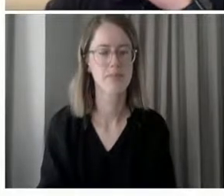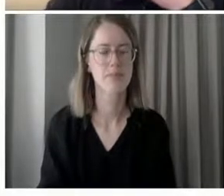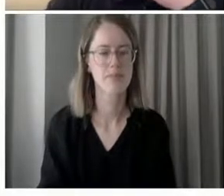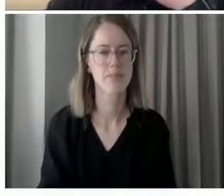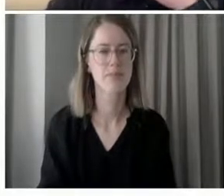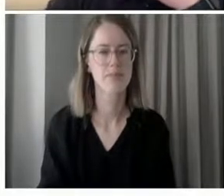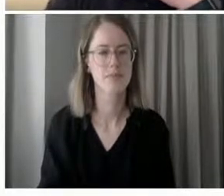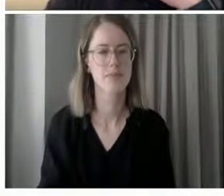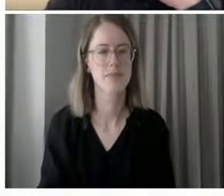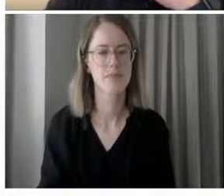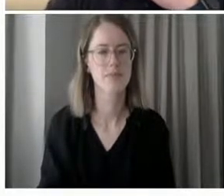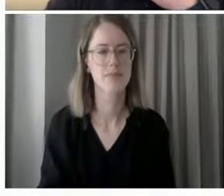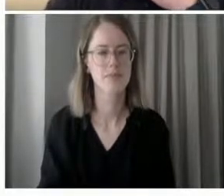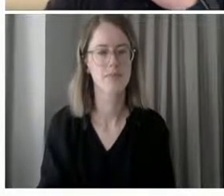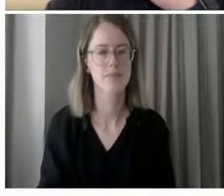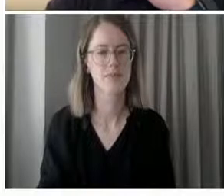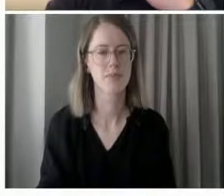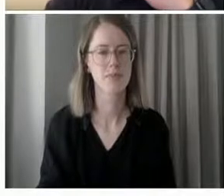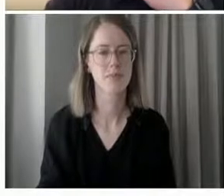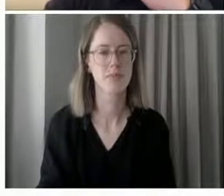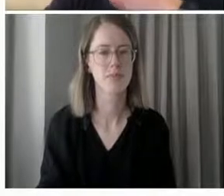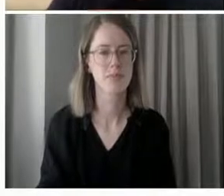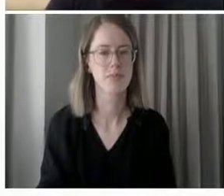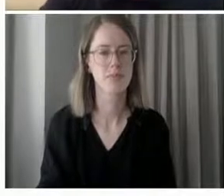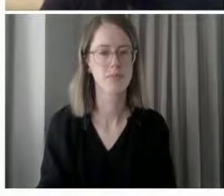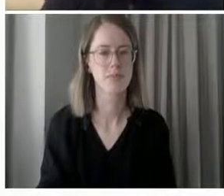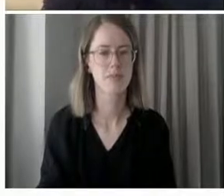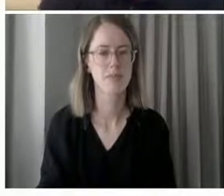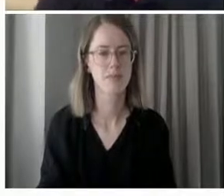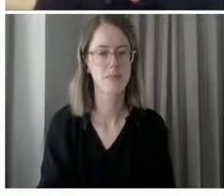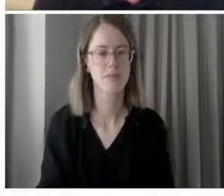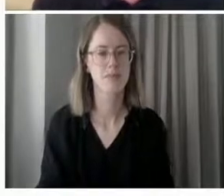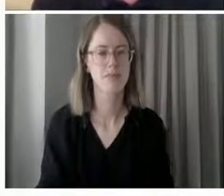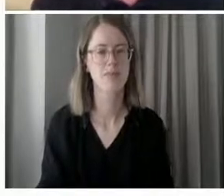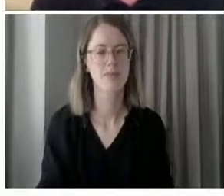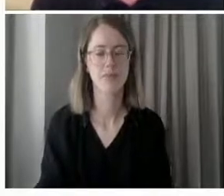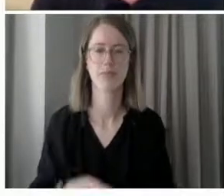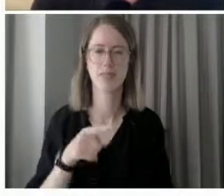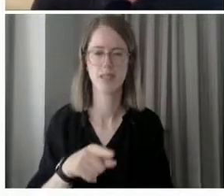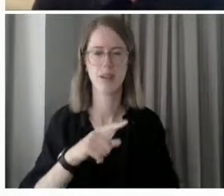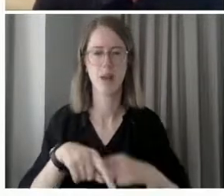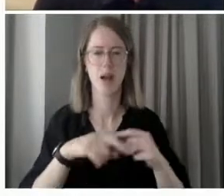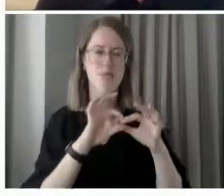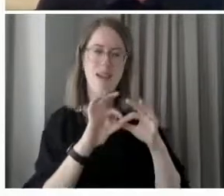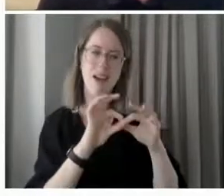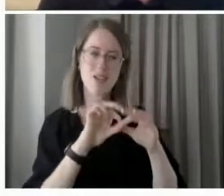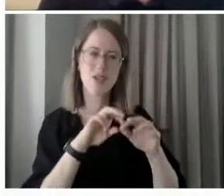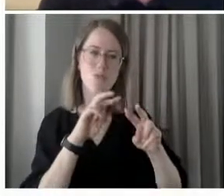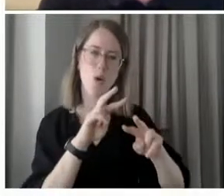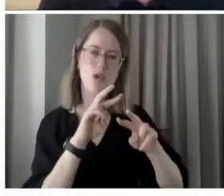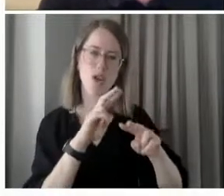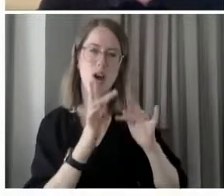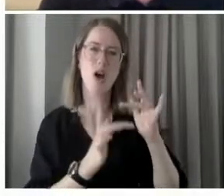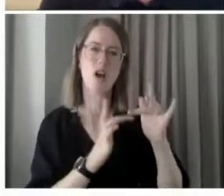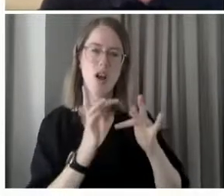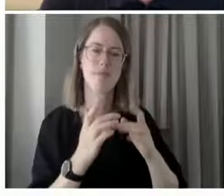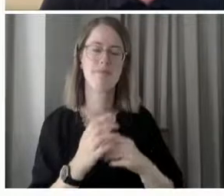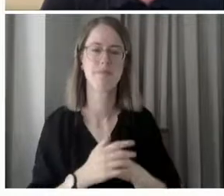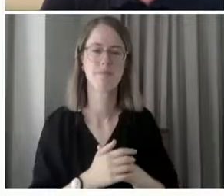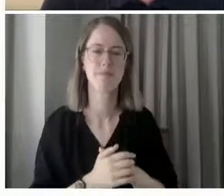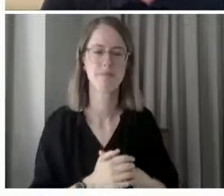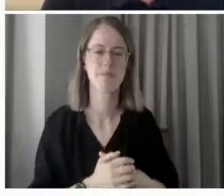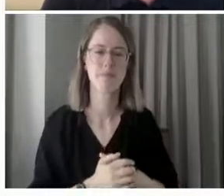Yeah, there we go. So this is engaging online. So there's about